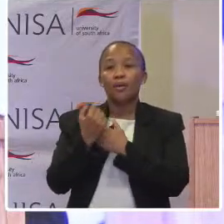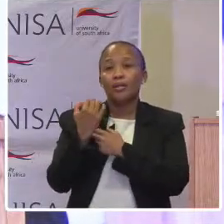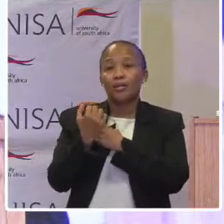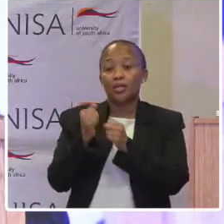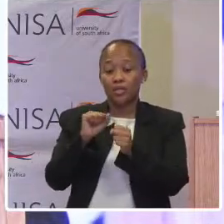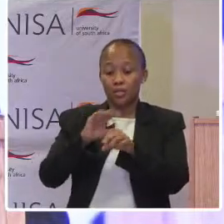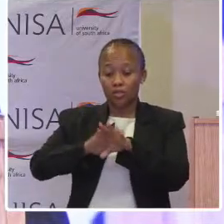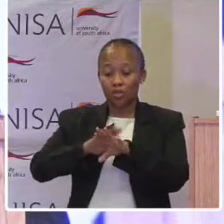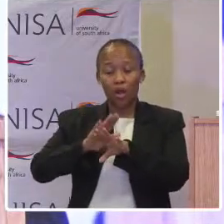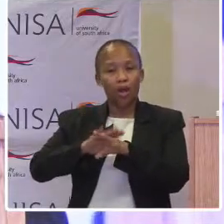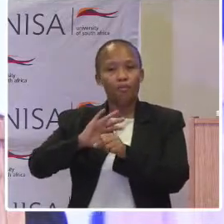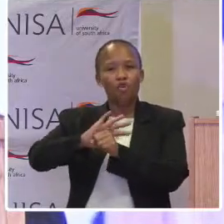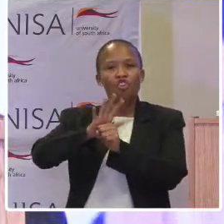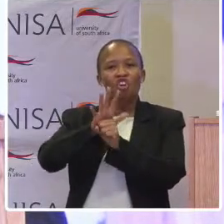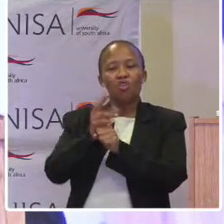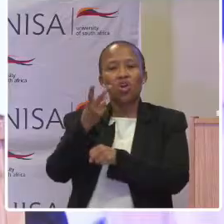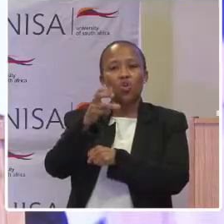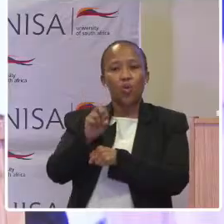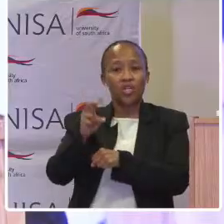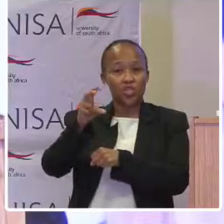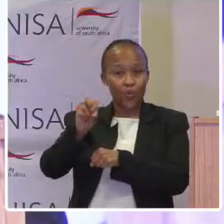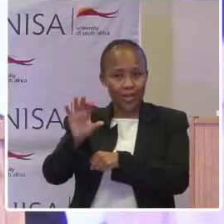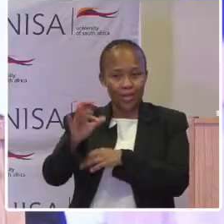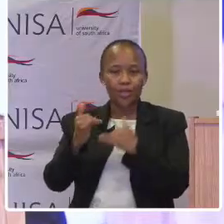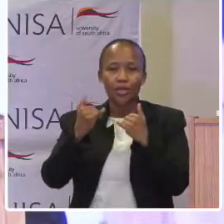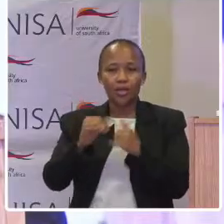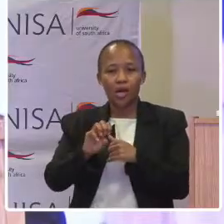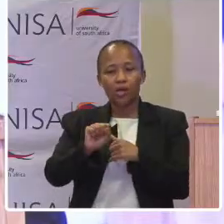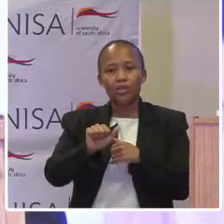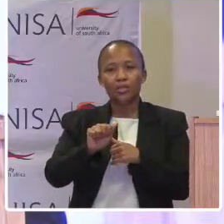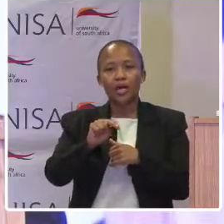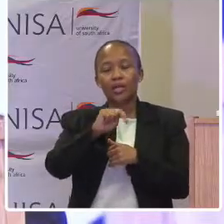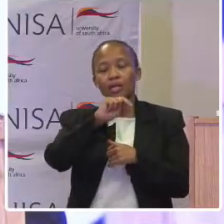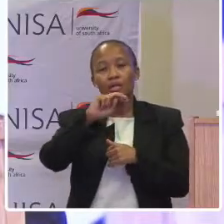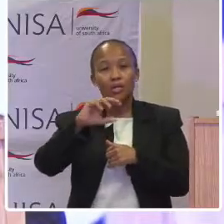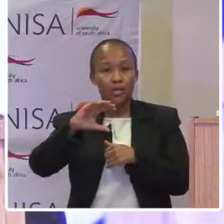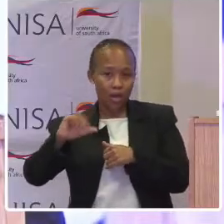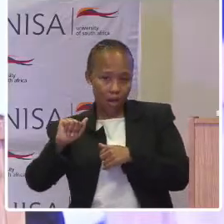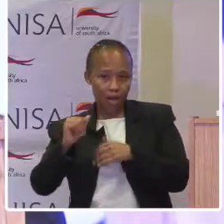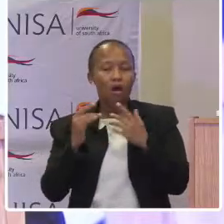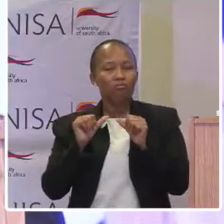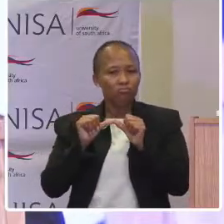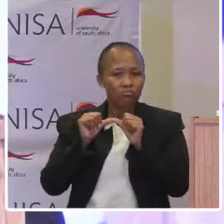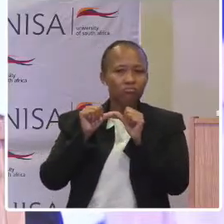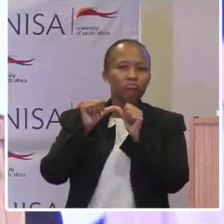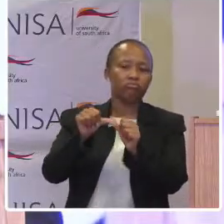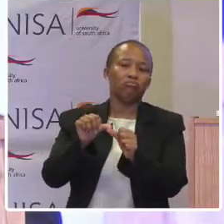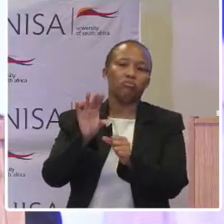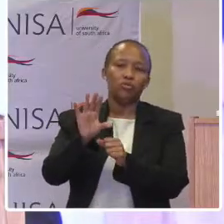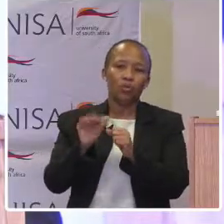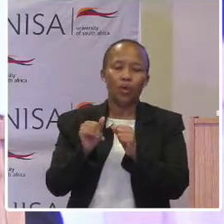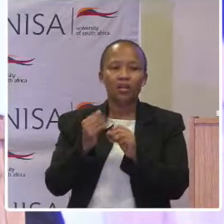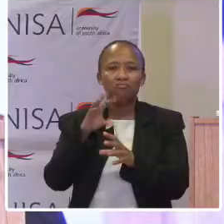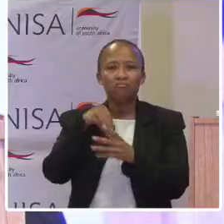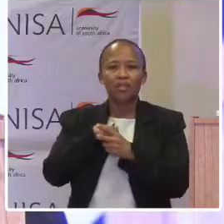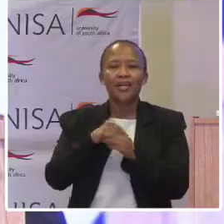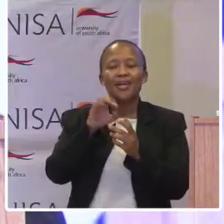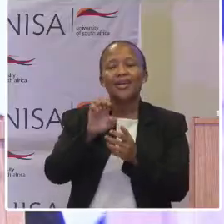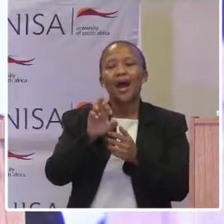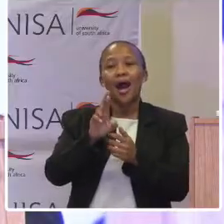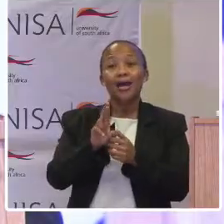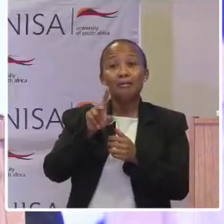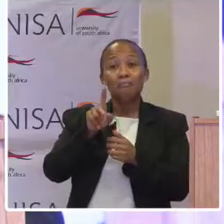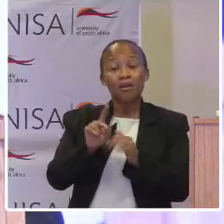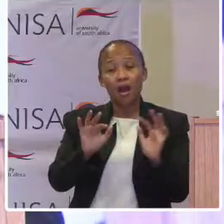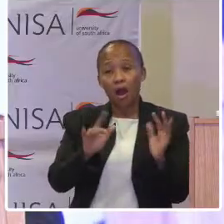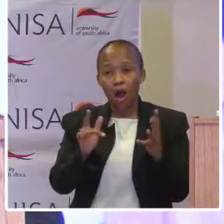COVID-19 pandemic. SANSA intends to continue to contribute to the ERP by providing solutions through the